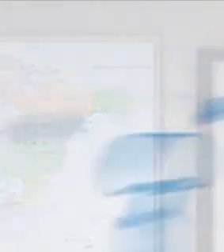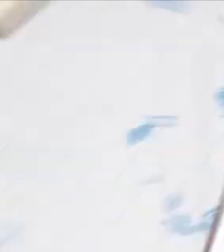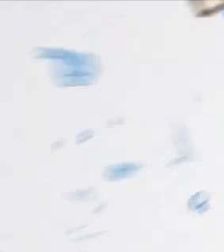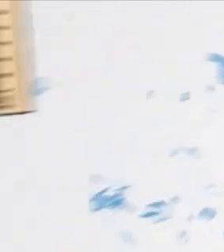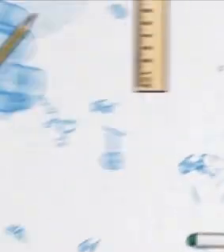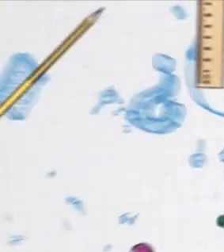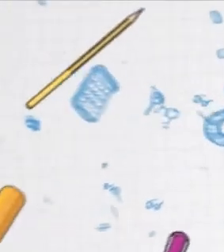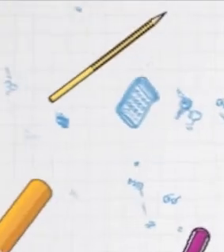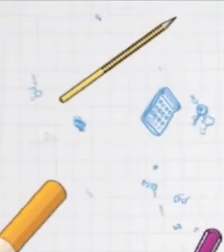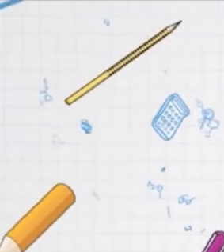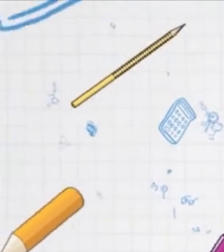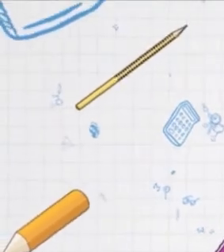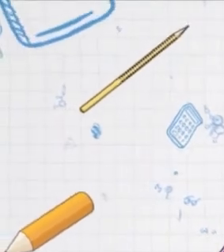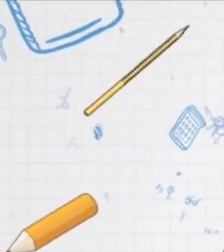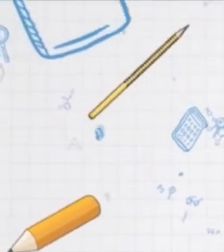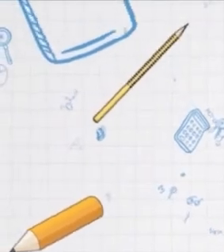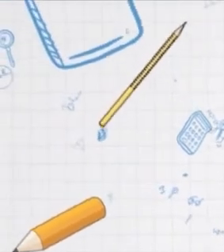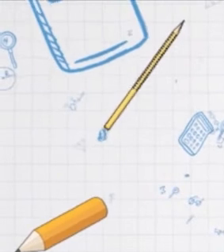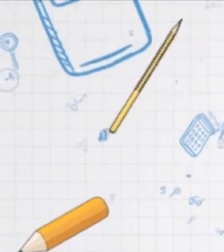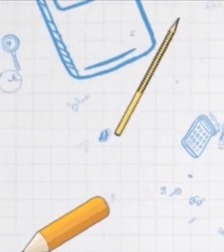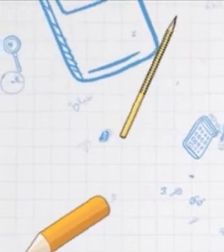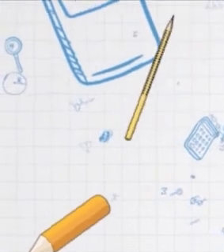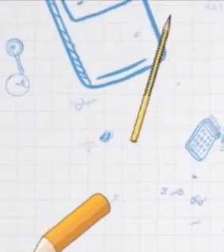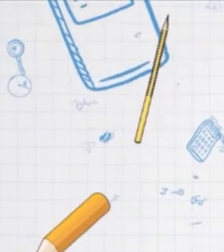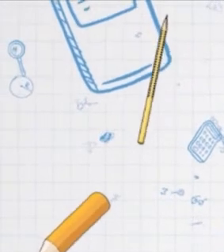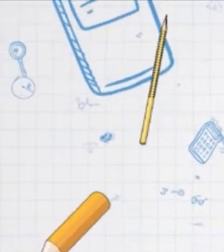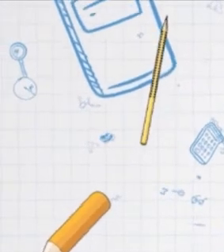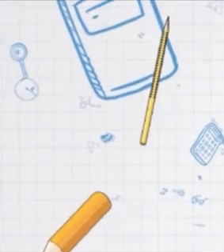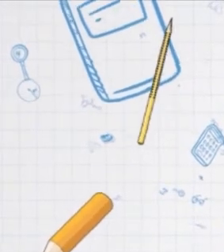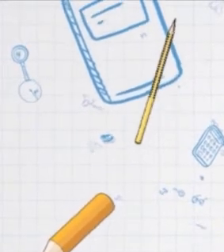Bye! Bye! Bye! Bye!